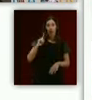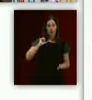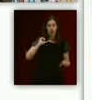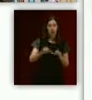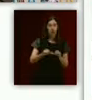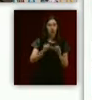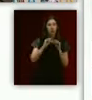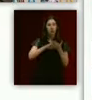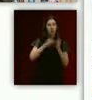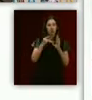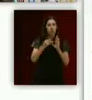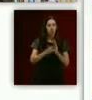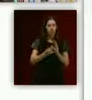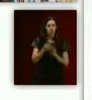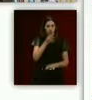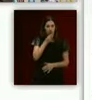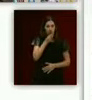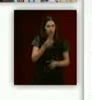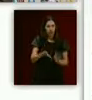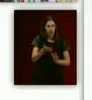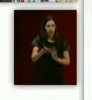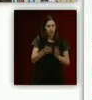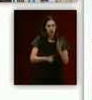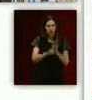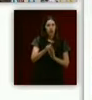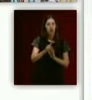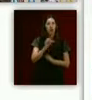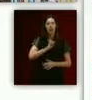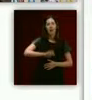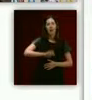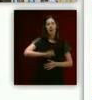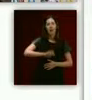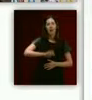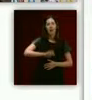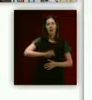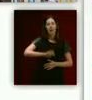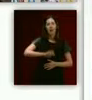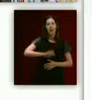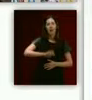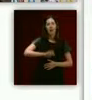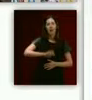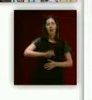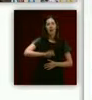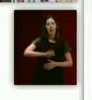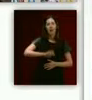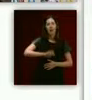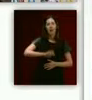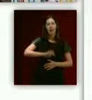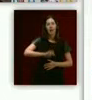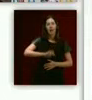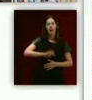What we are going to present today is the work we developed last year. It's an ongoing work. This is